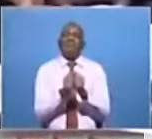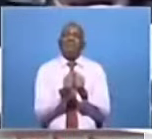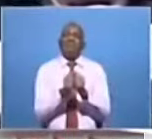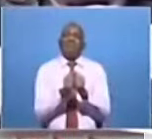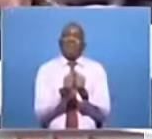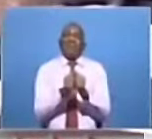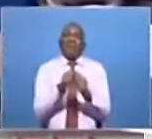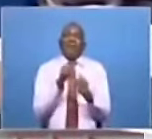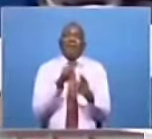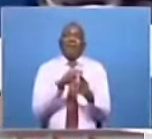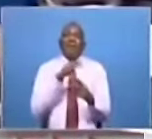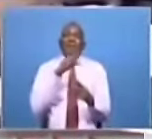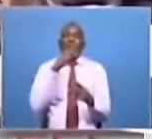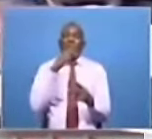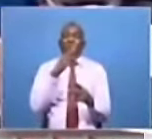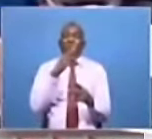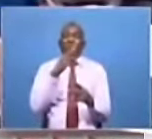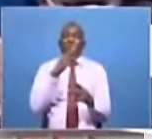whether